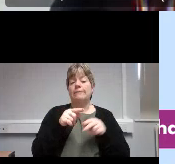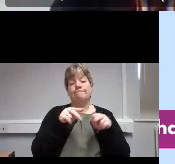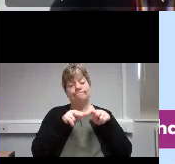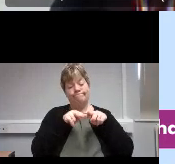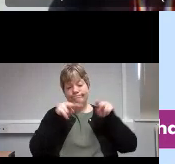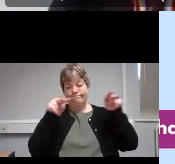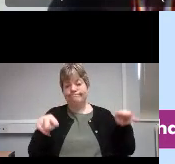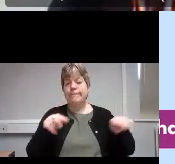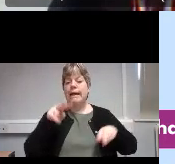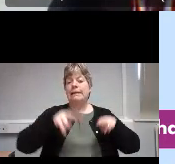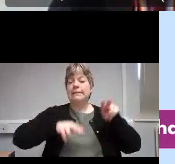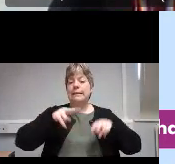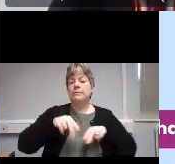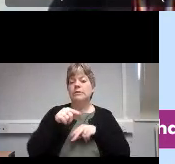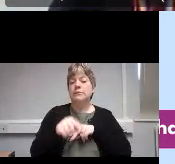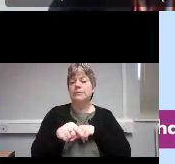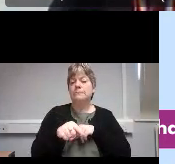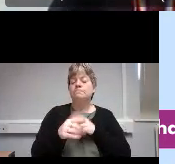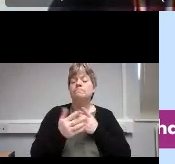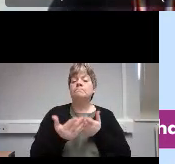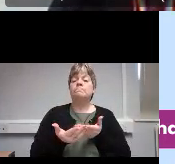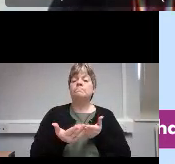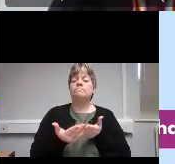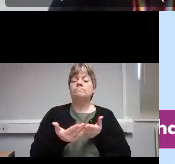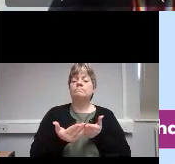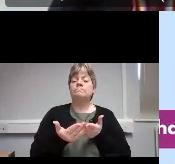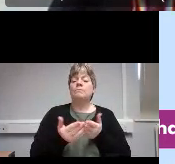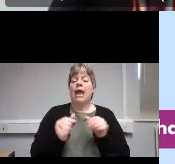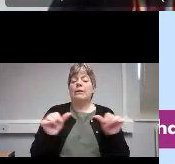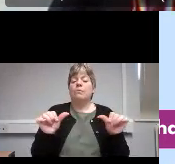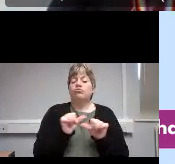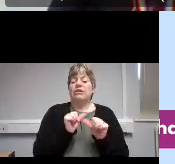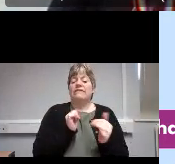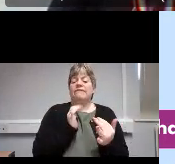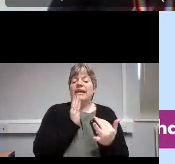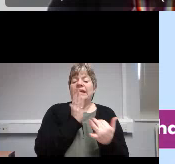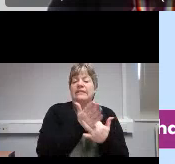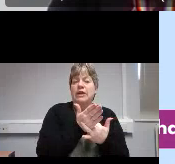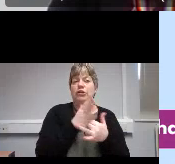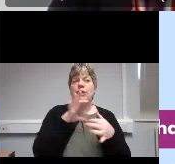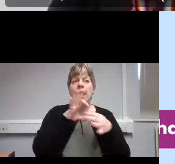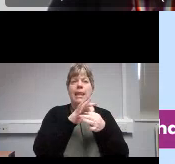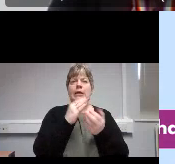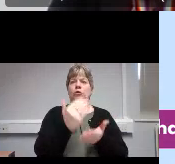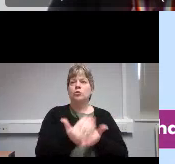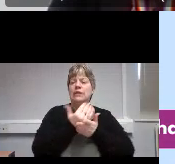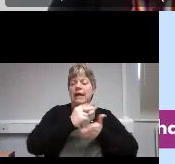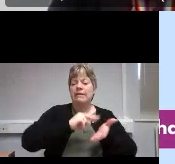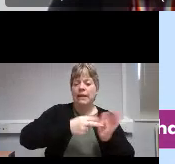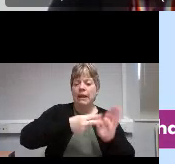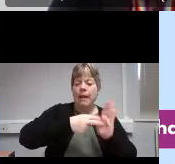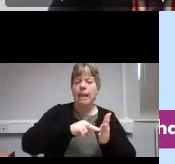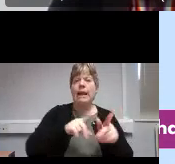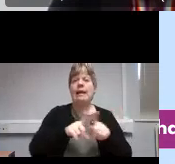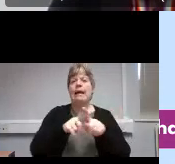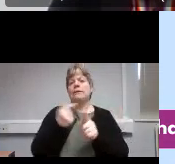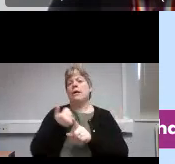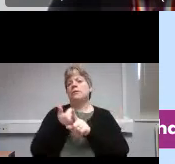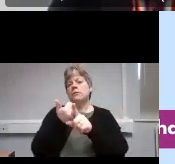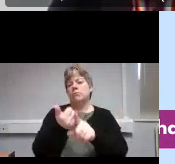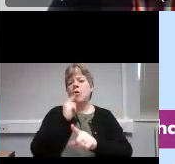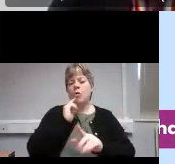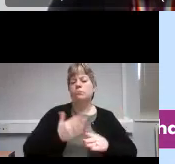overarching assessment and brief interventions around safety planning and support that will be